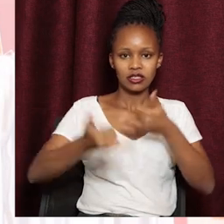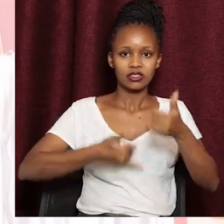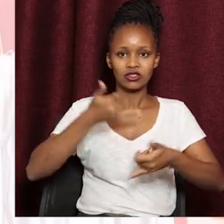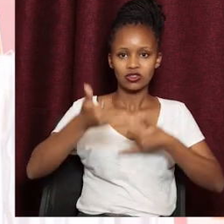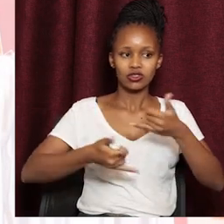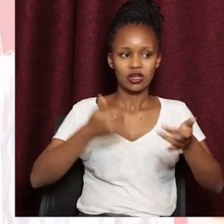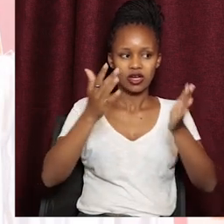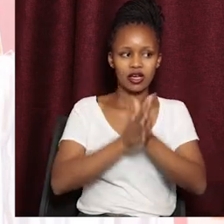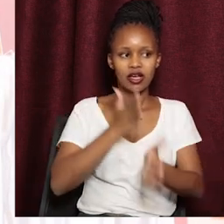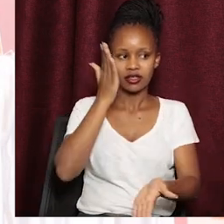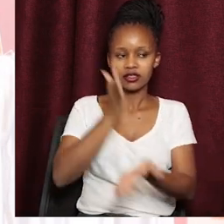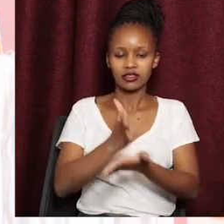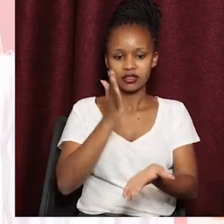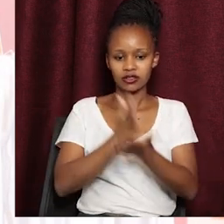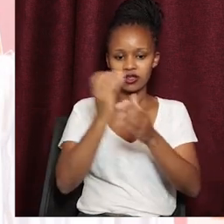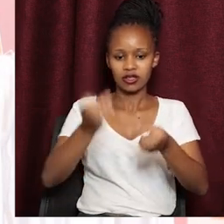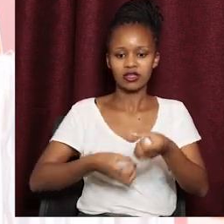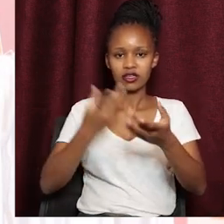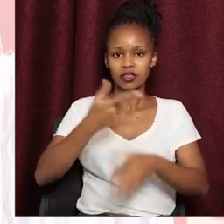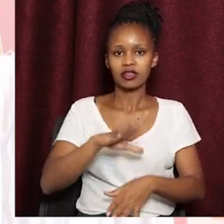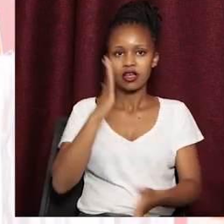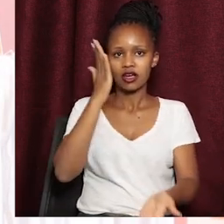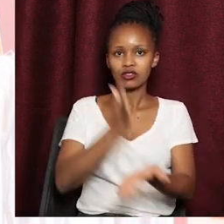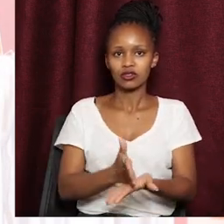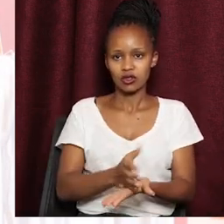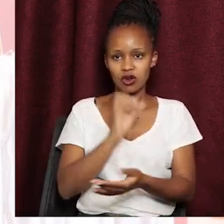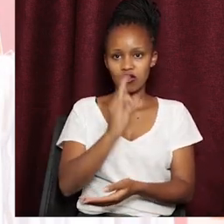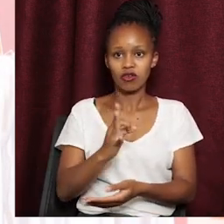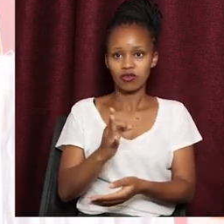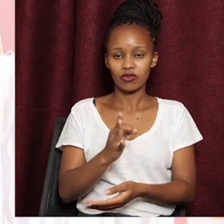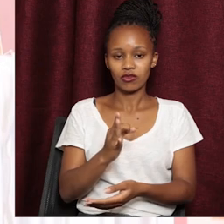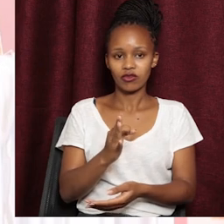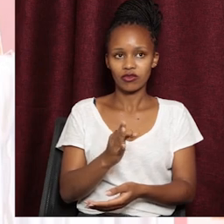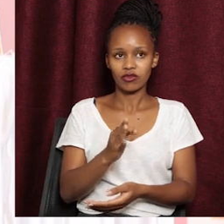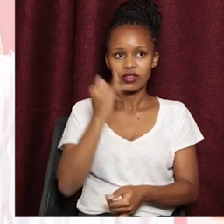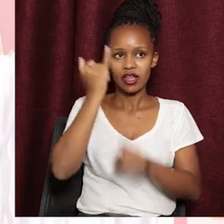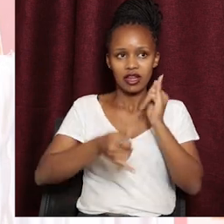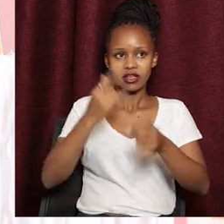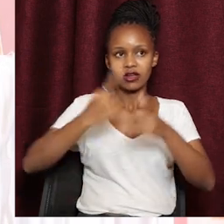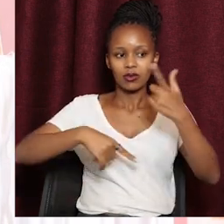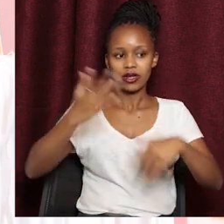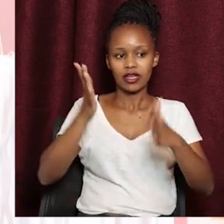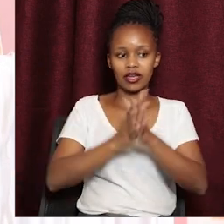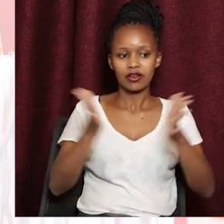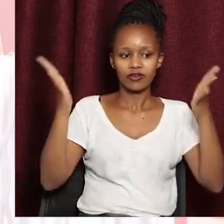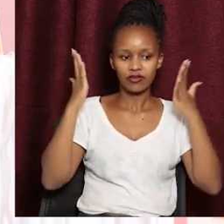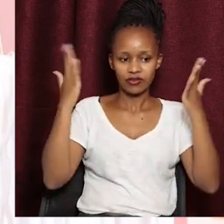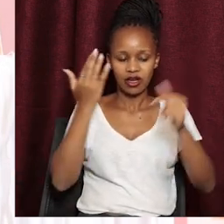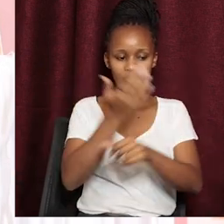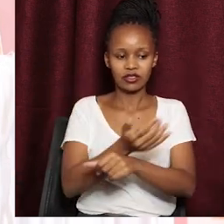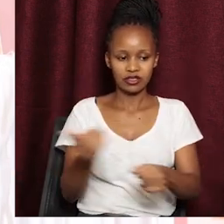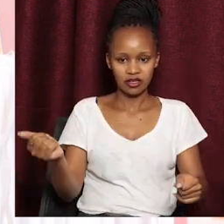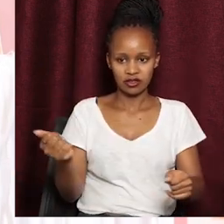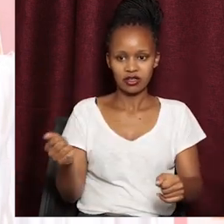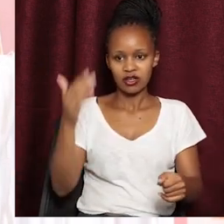joy. And this truth gives us assurance of our final victory and eternal